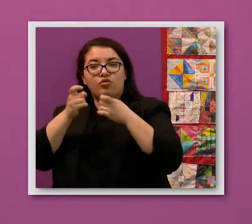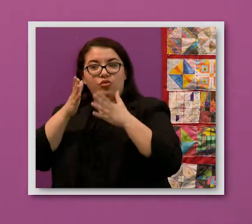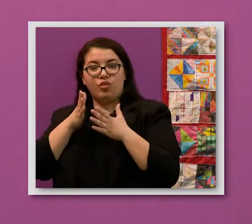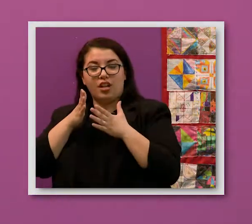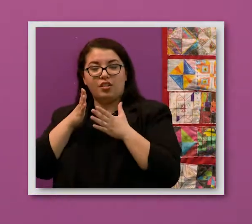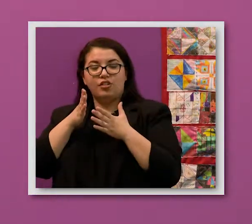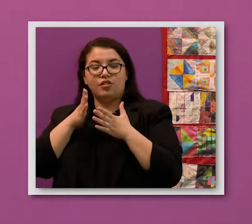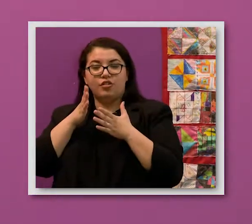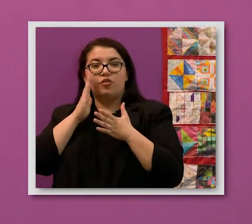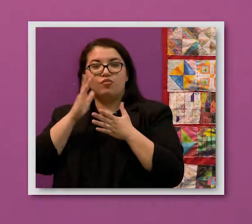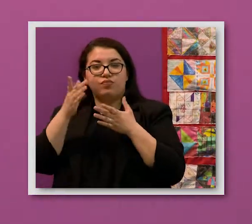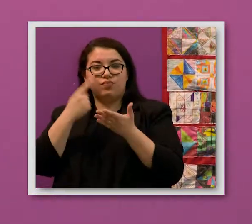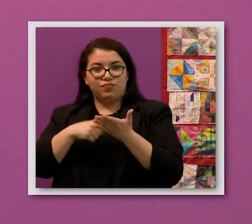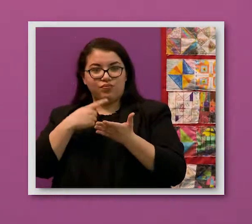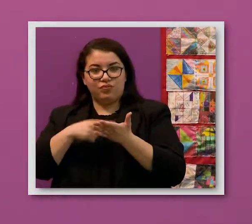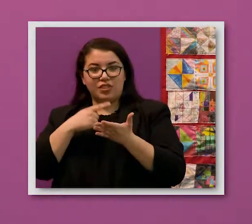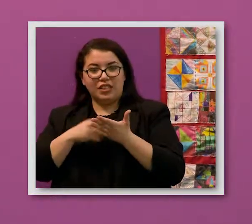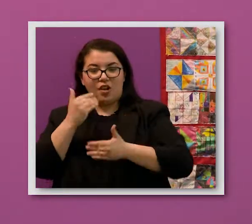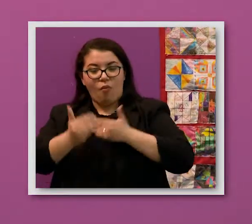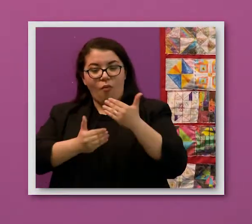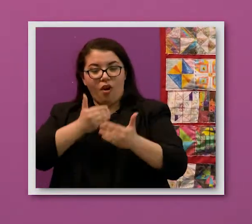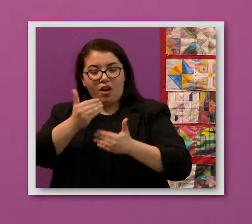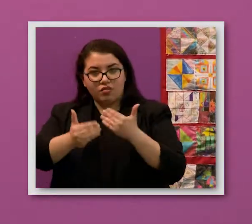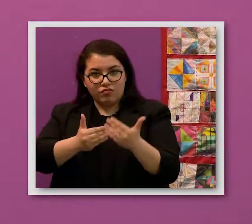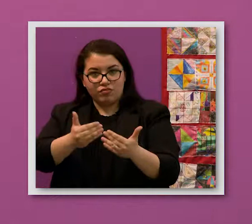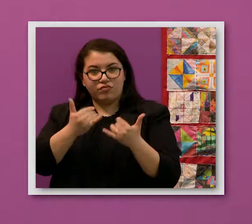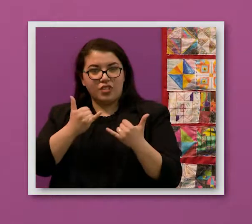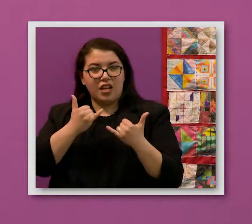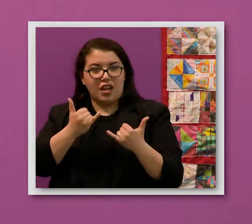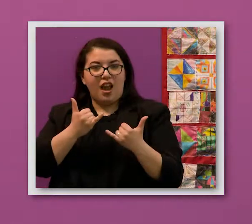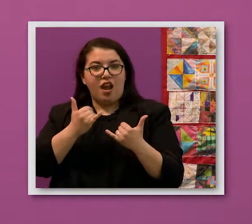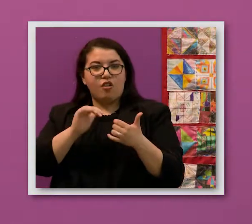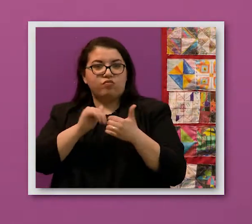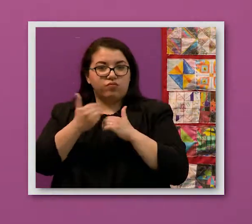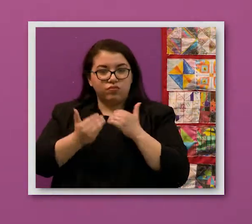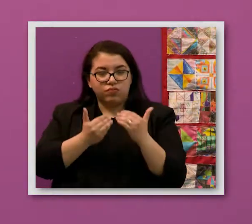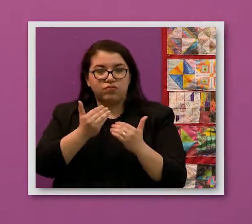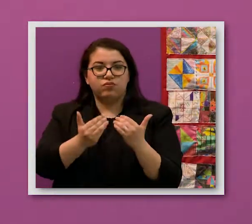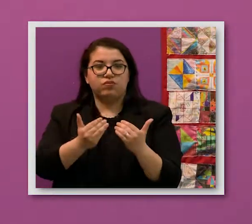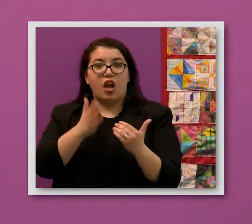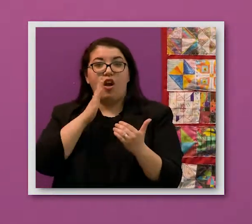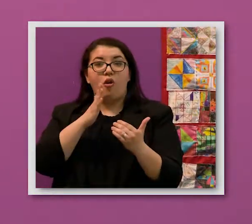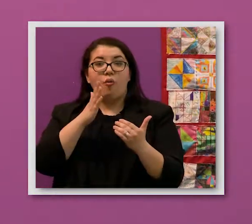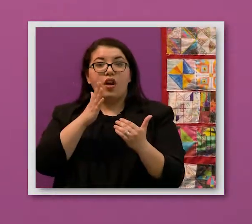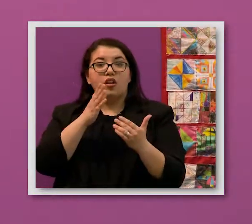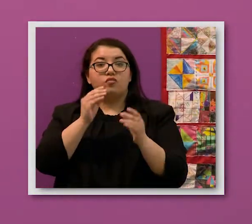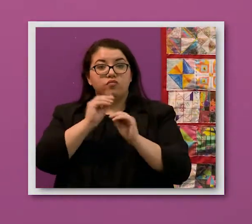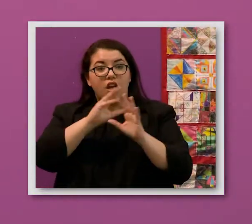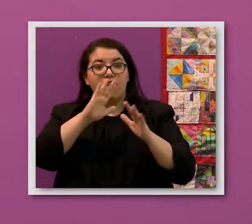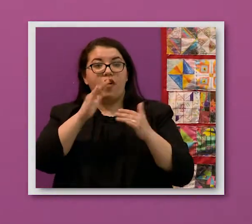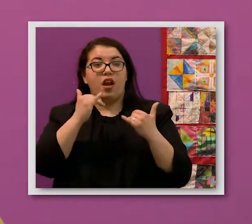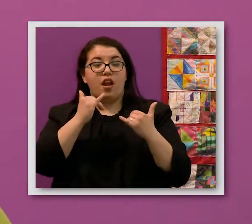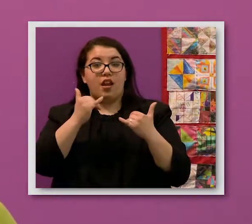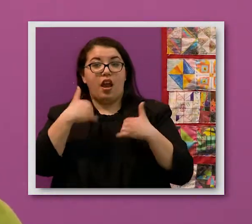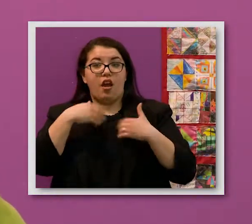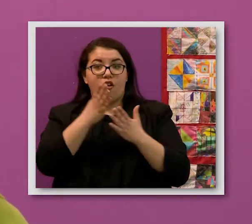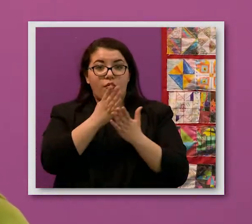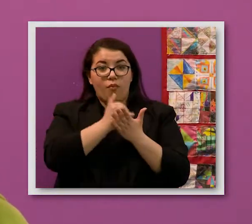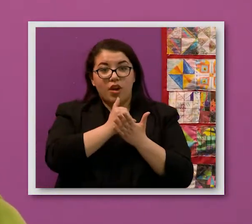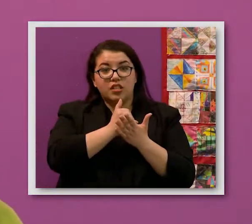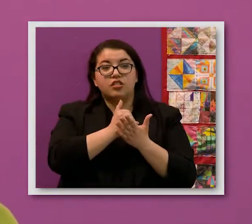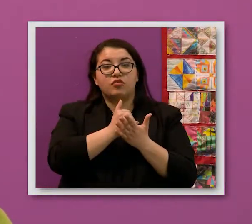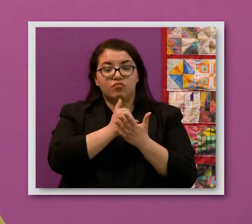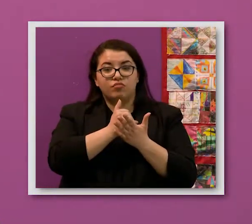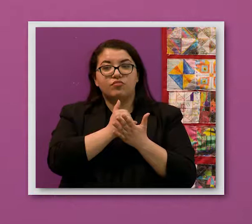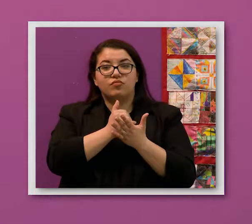the process. They're going to give you some facts about what our budget is right now in FY19. And